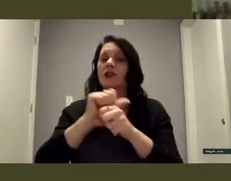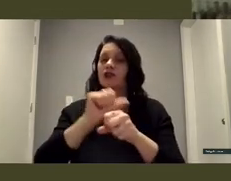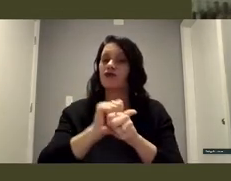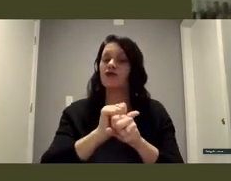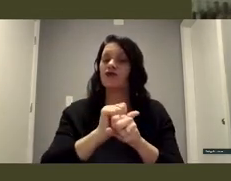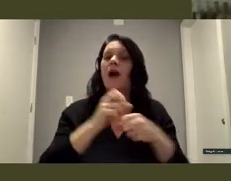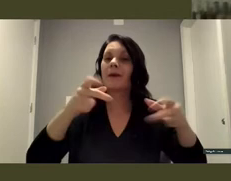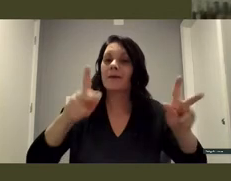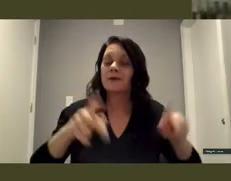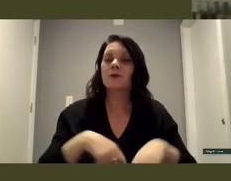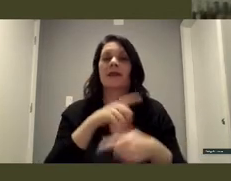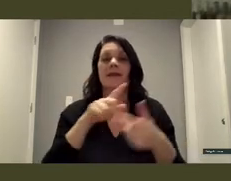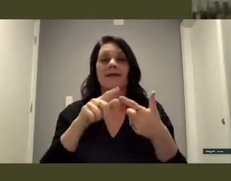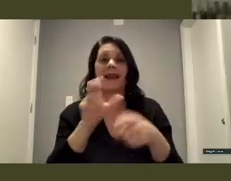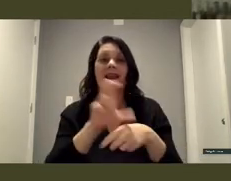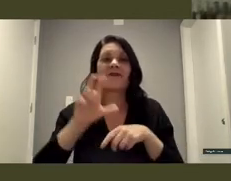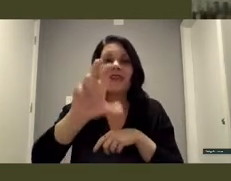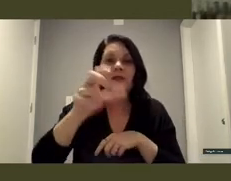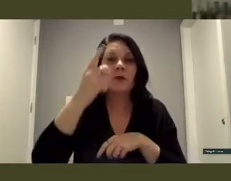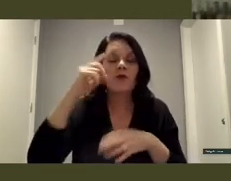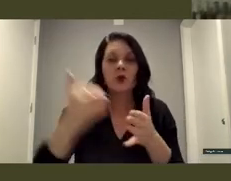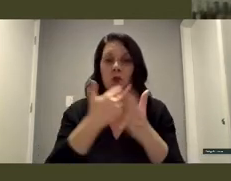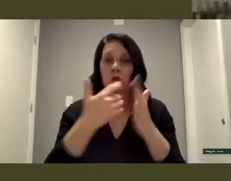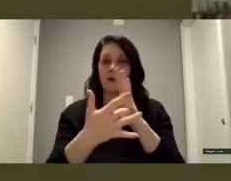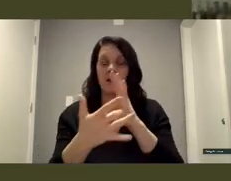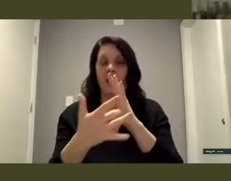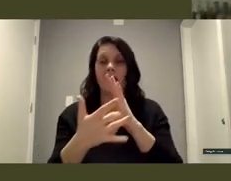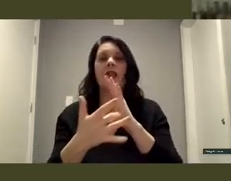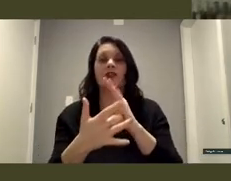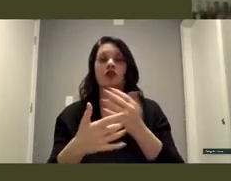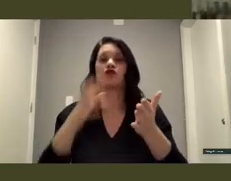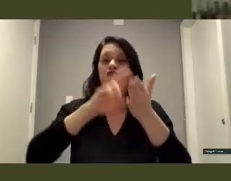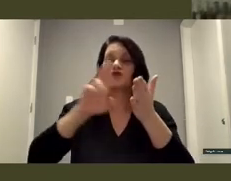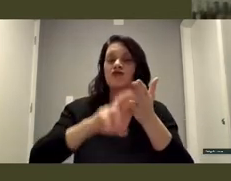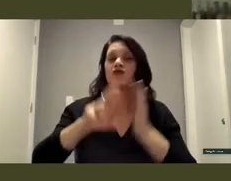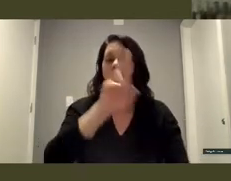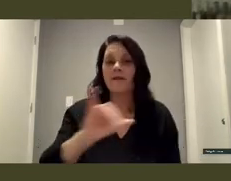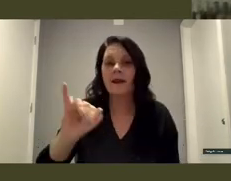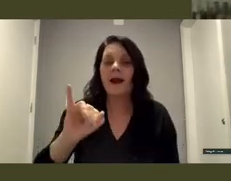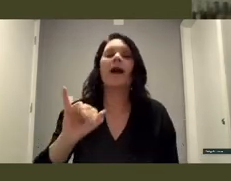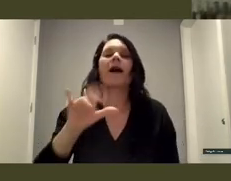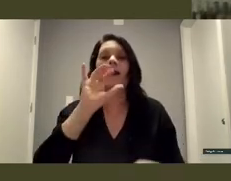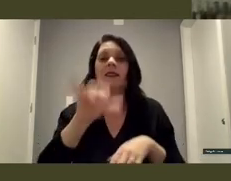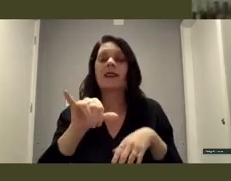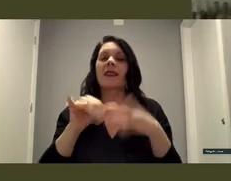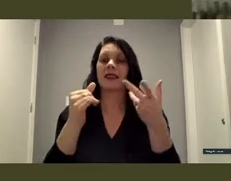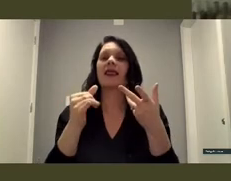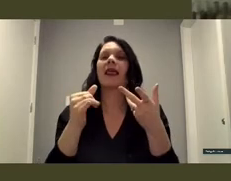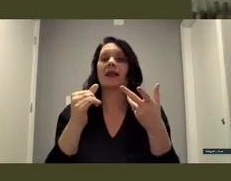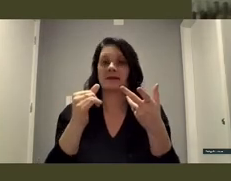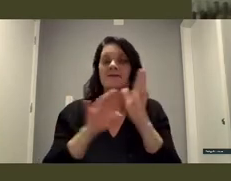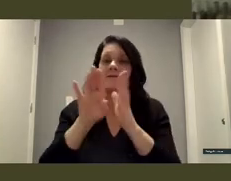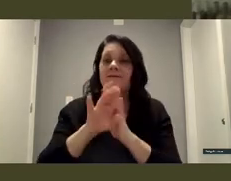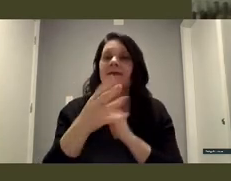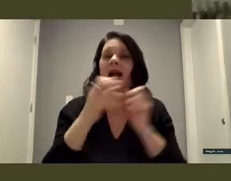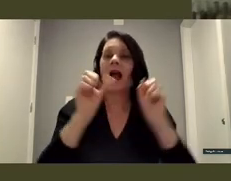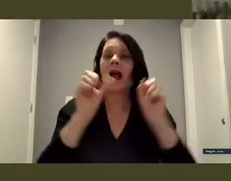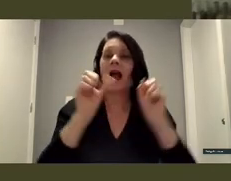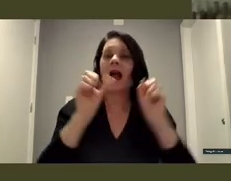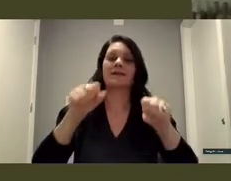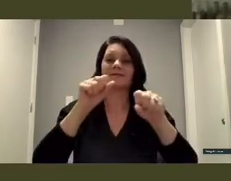investment in the new technologies, research and the development capabilities, or education facilities, all those things,